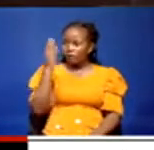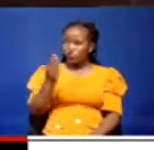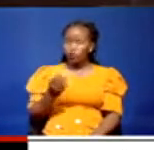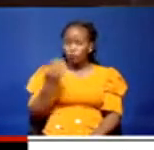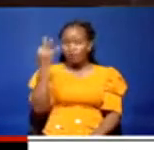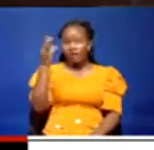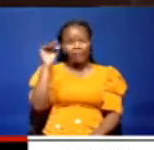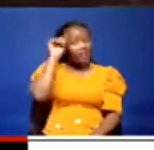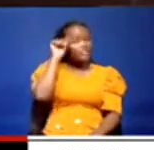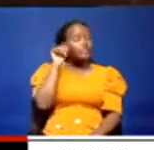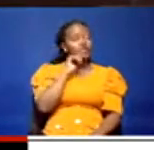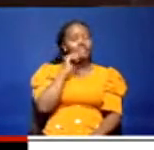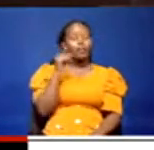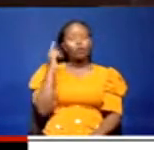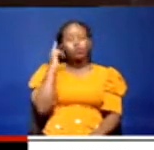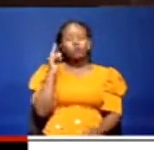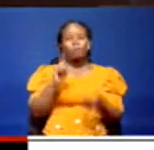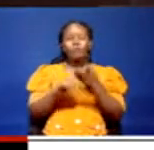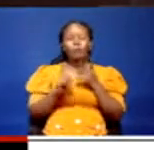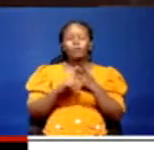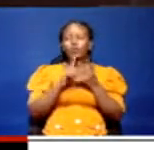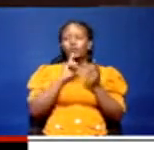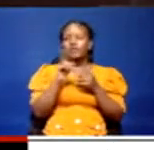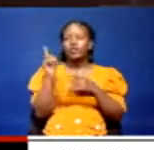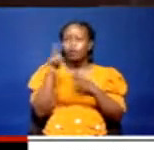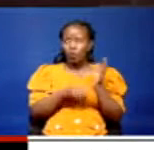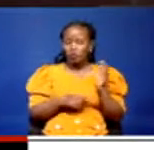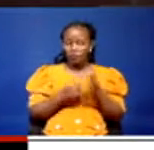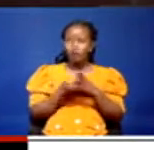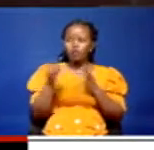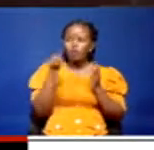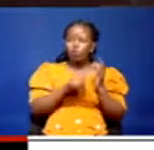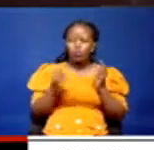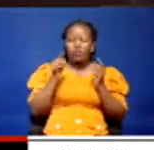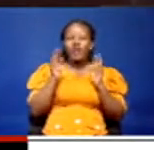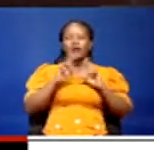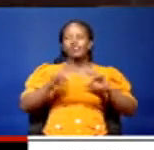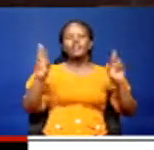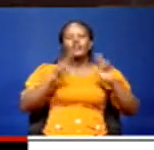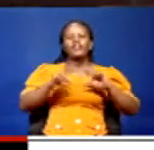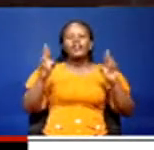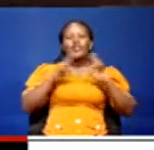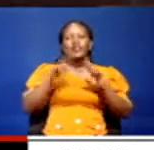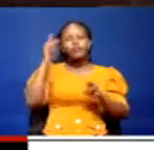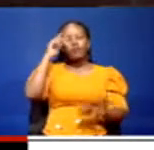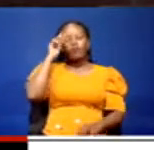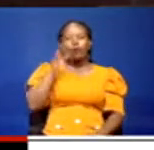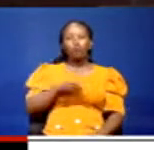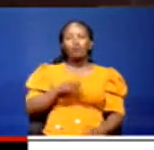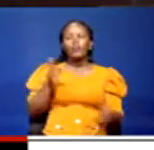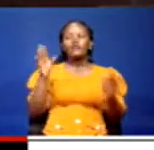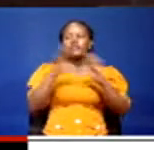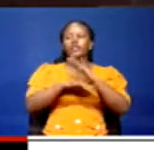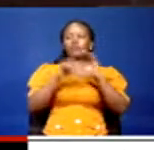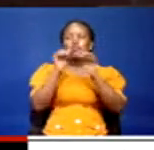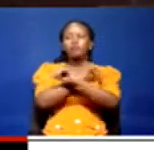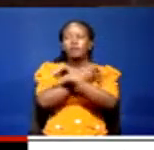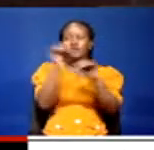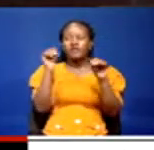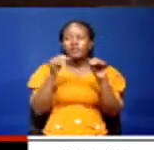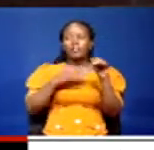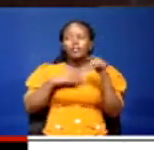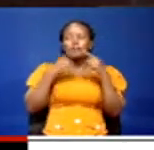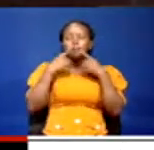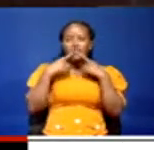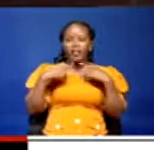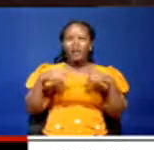issues we are having. It is also to say we are ready for a woman deputy president. I made this announcement and like 2,000 women,